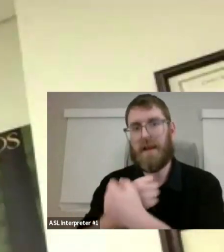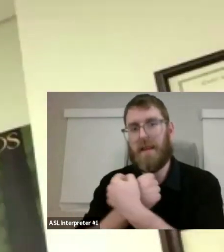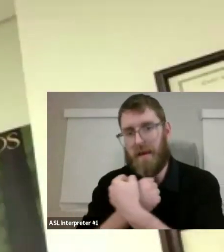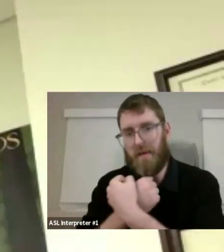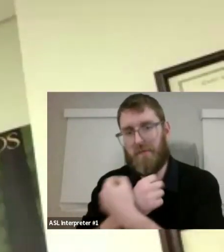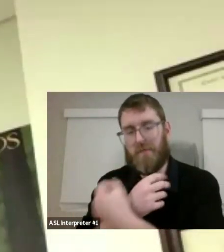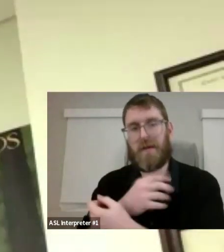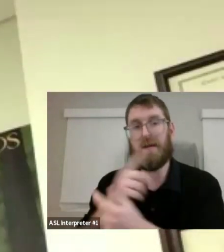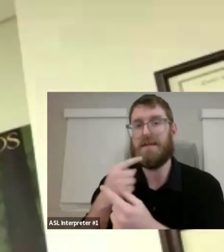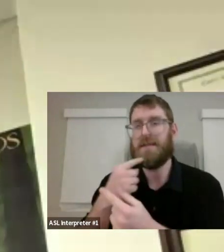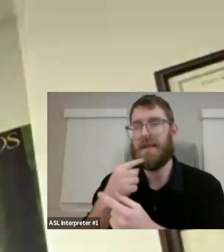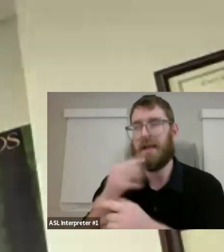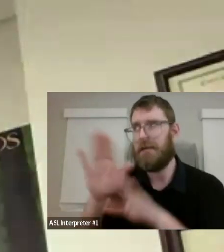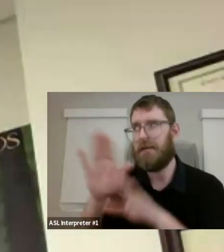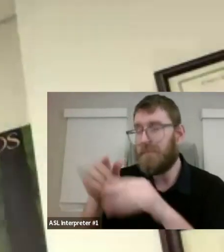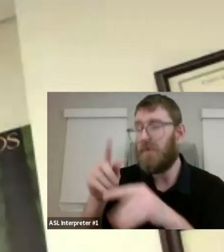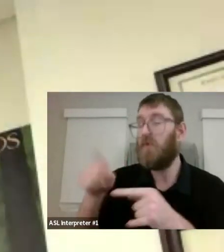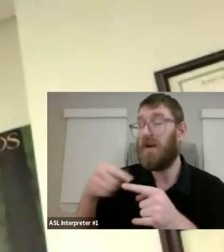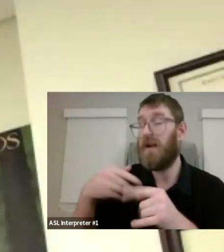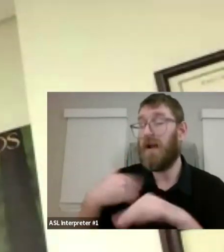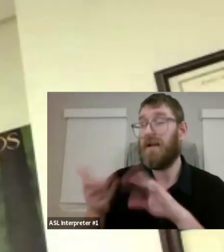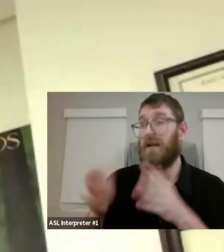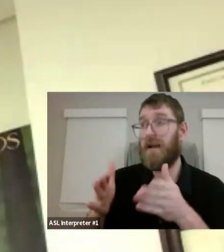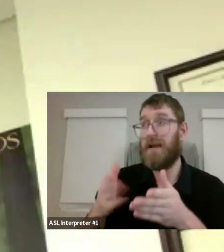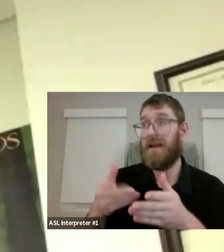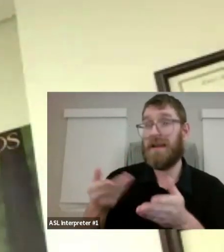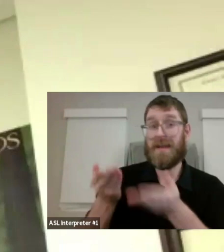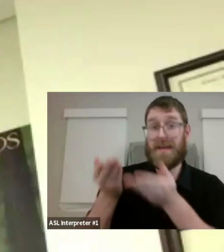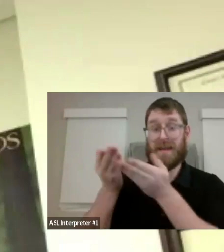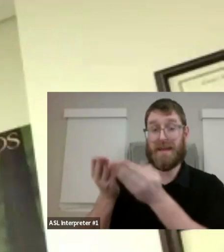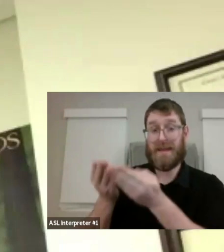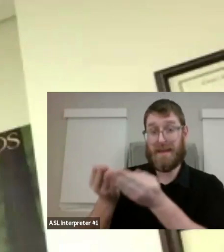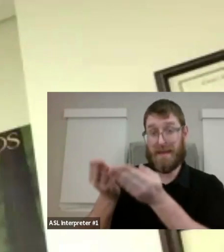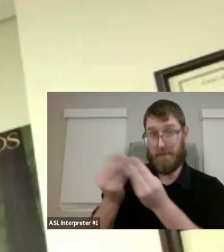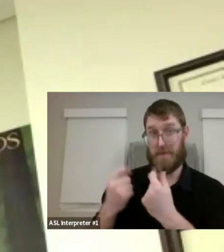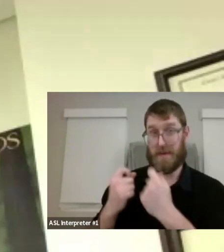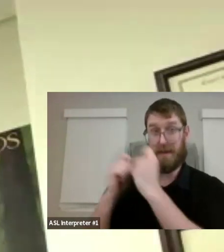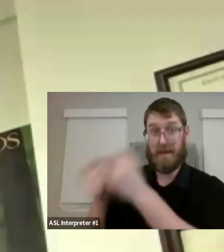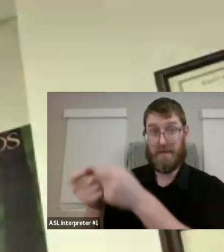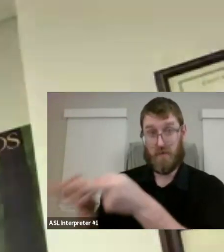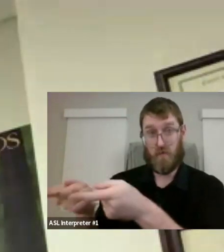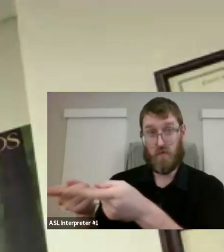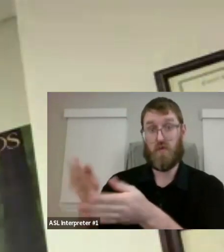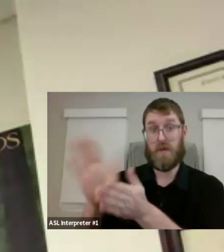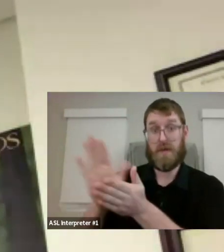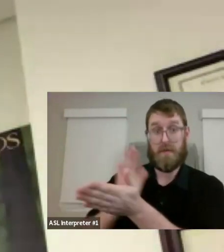I pass away, here's a petition to become the successor guardian. Go do it.